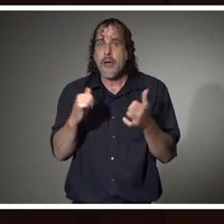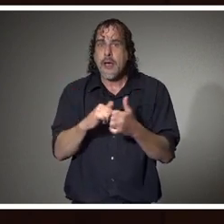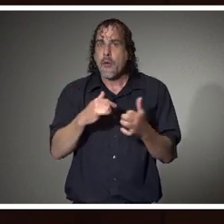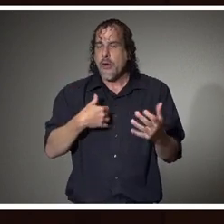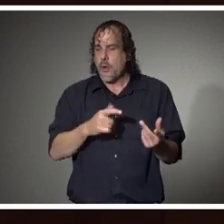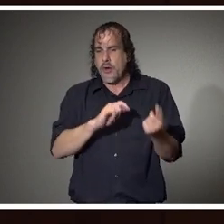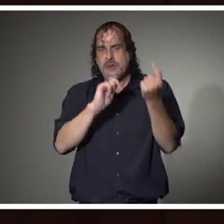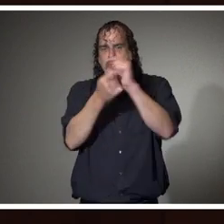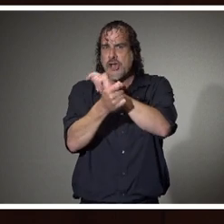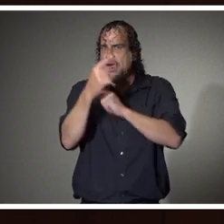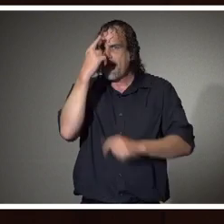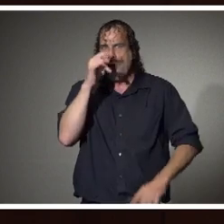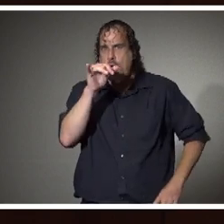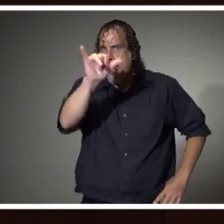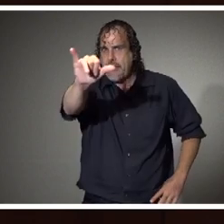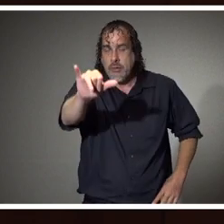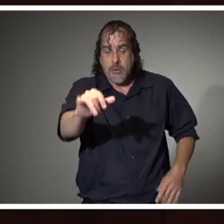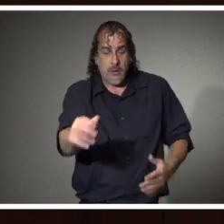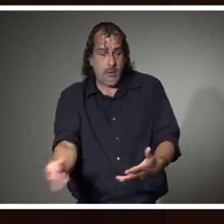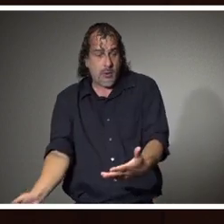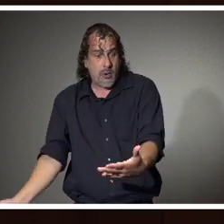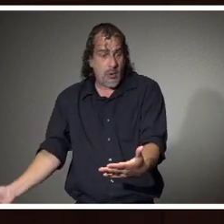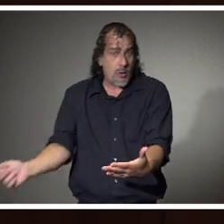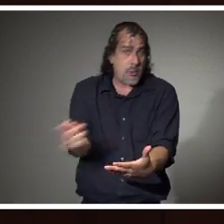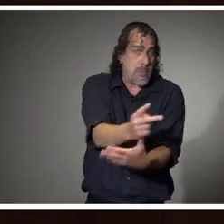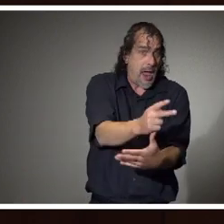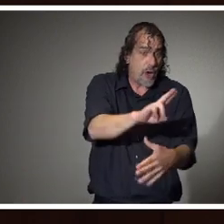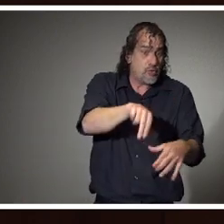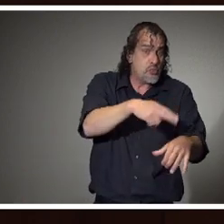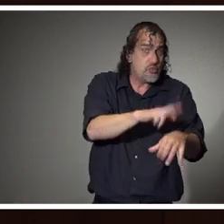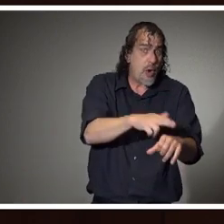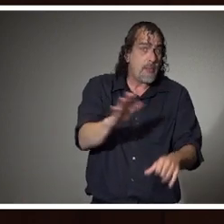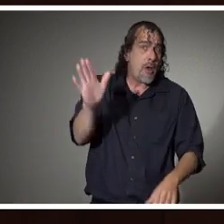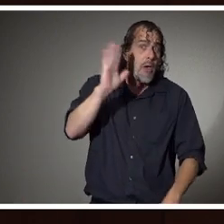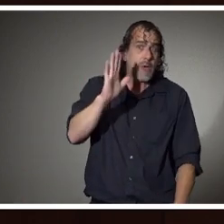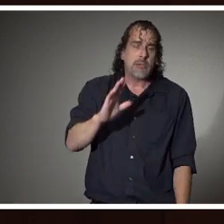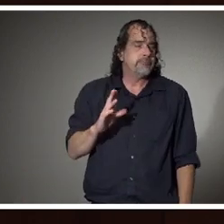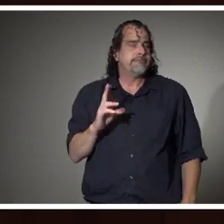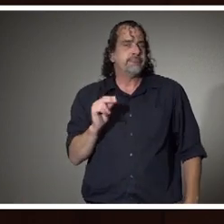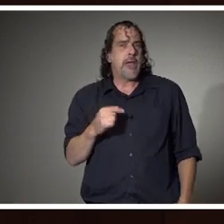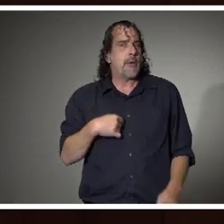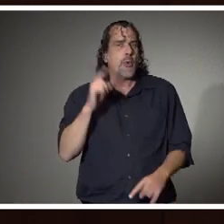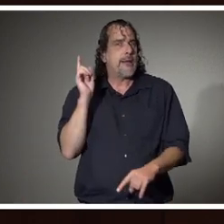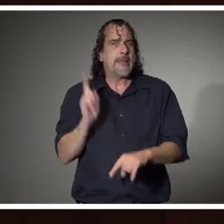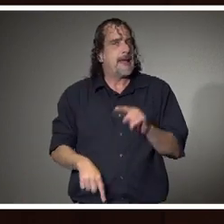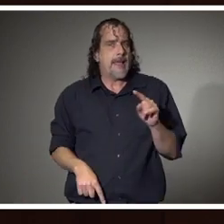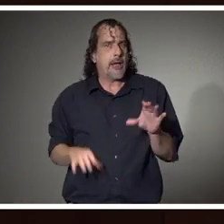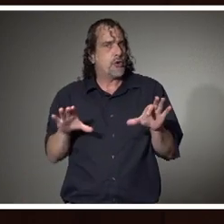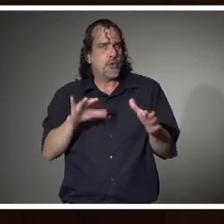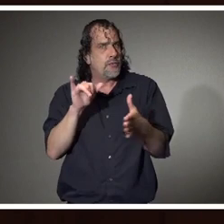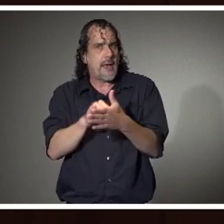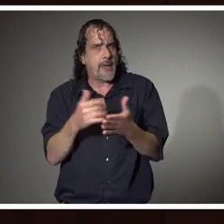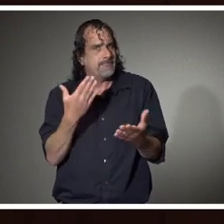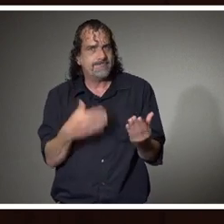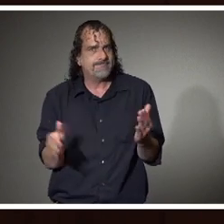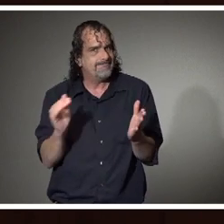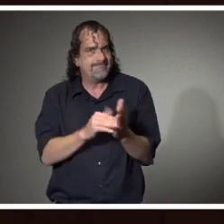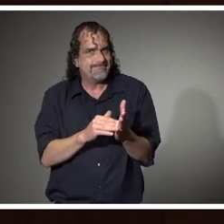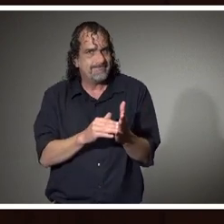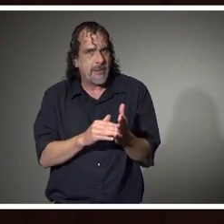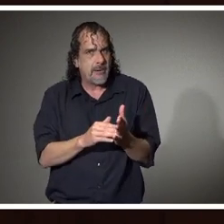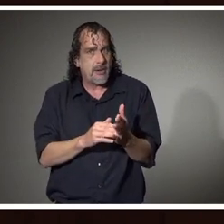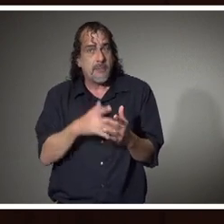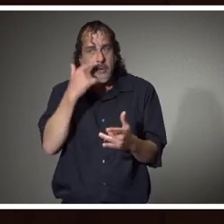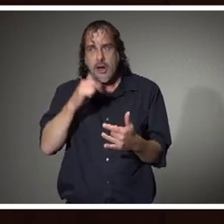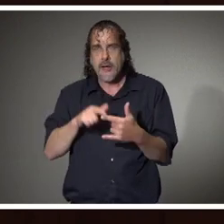changed forever. I don't think we're going to go back to business as normal, and we don't need to go back to business as normal because it is